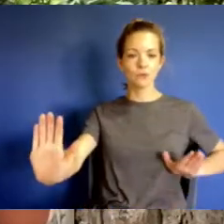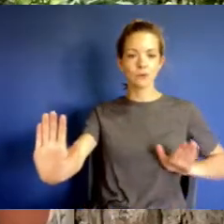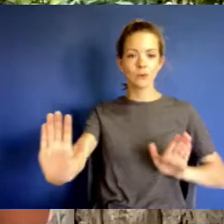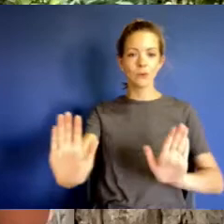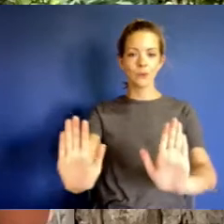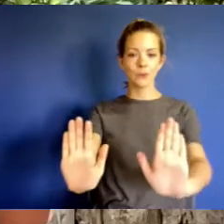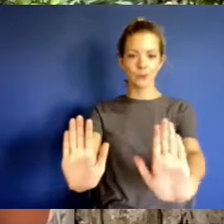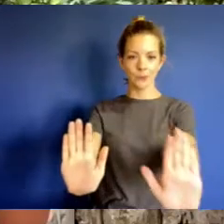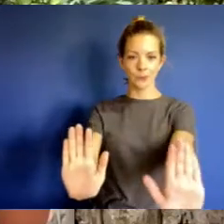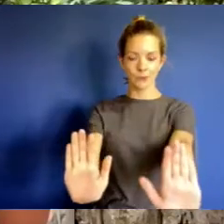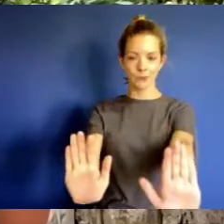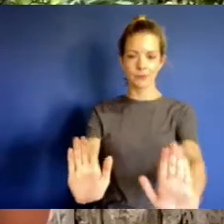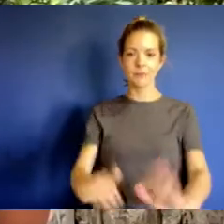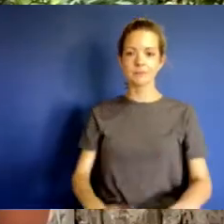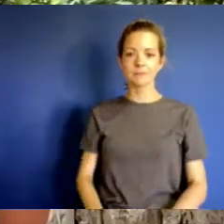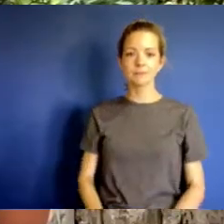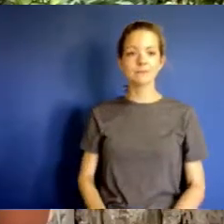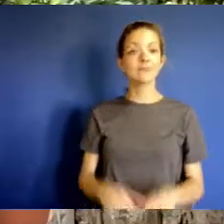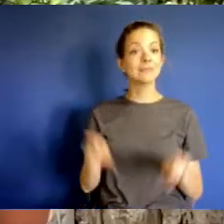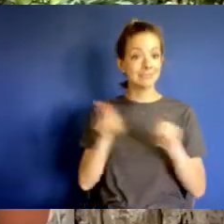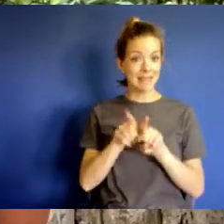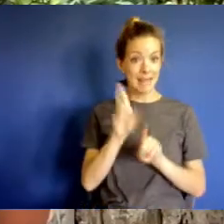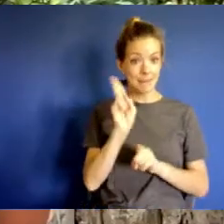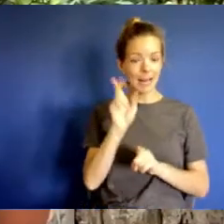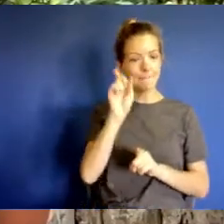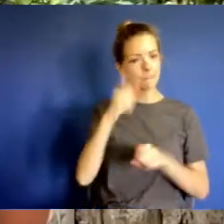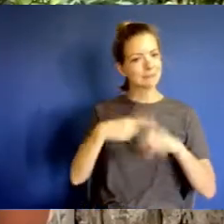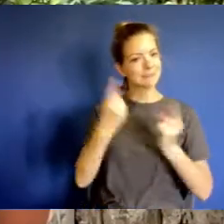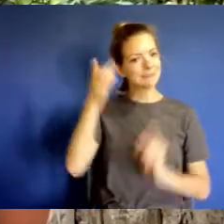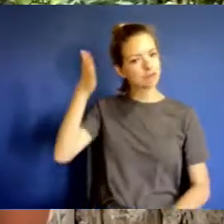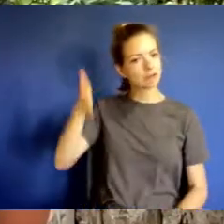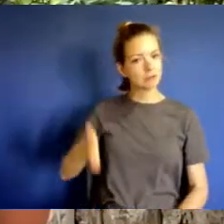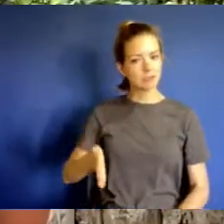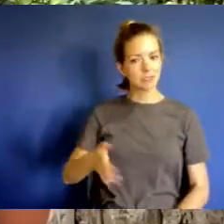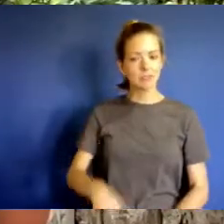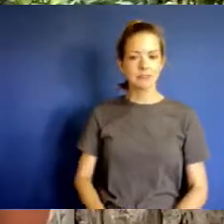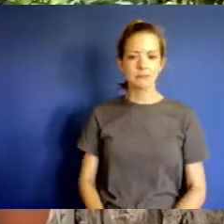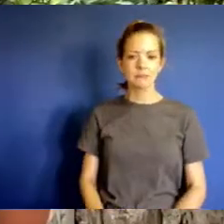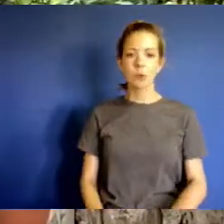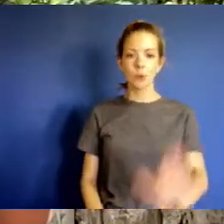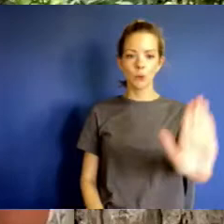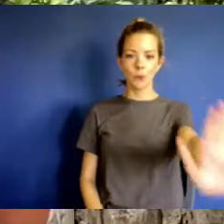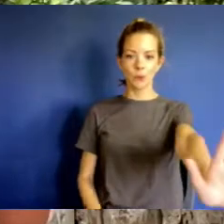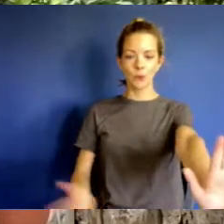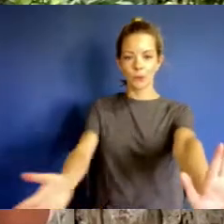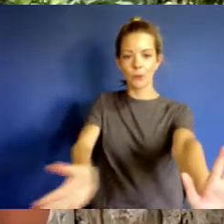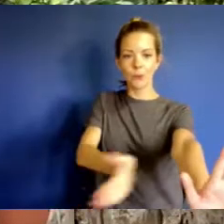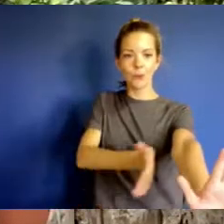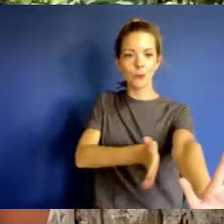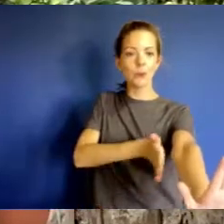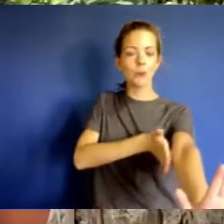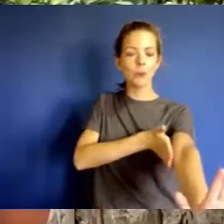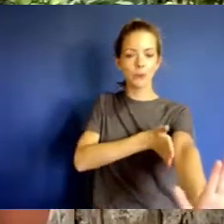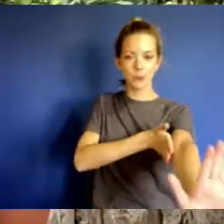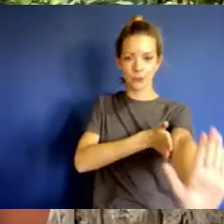Come back in and extend that leg back out. So we're going to do the same thing on the other side. So the left